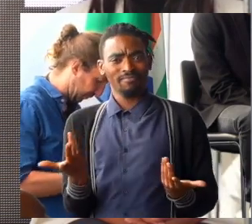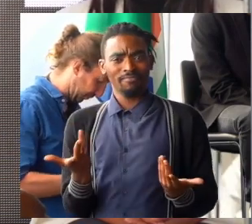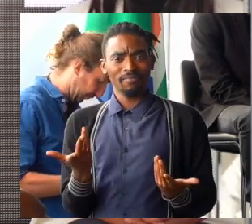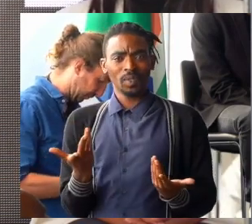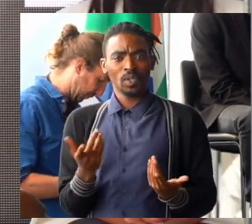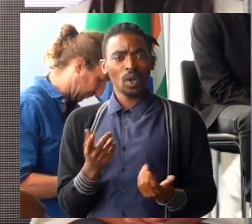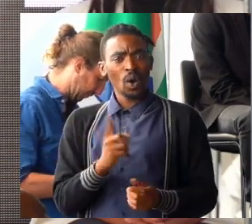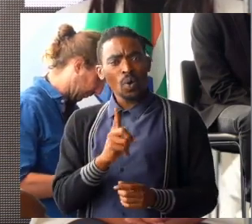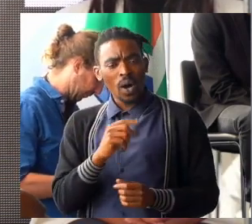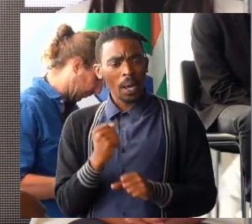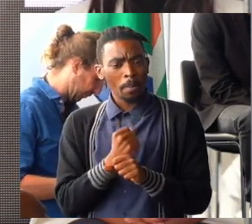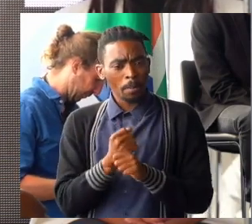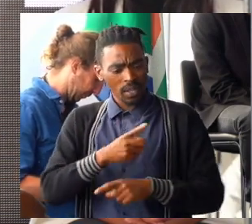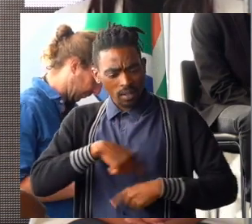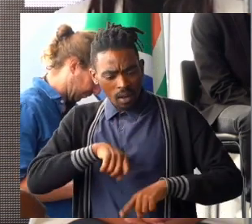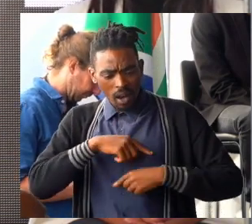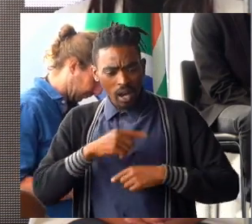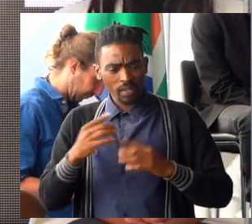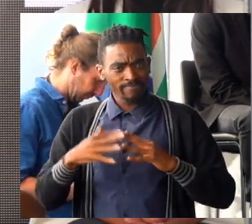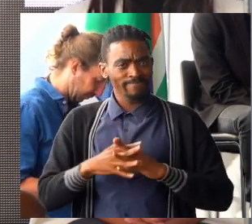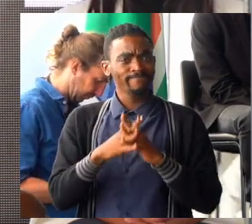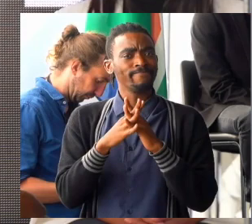us? What brings us together?